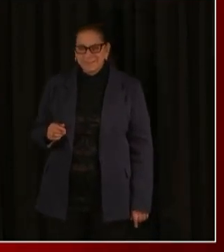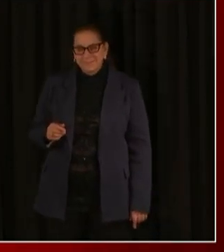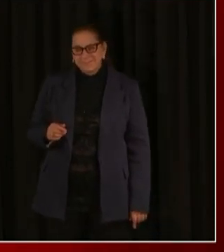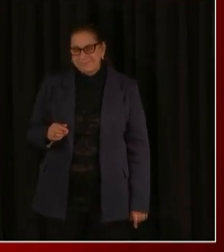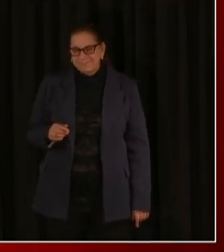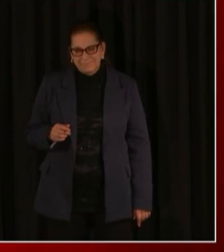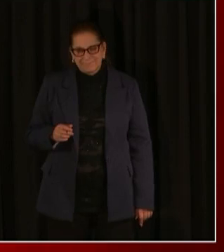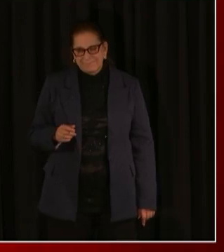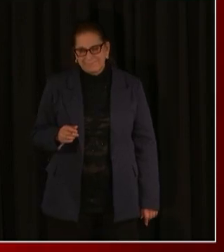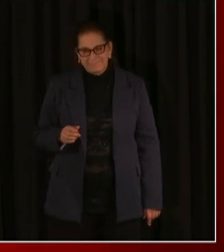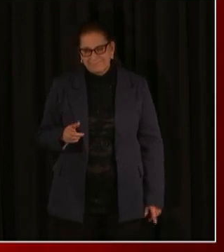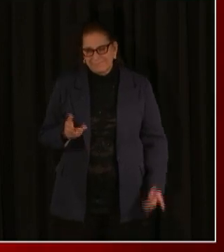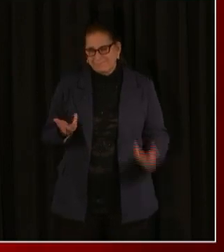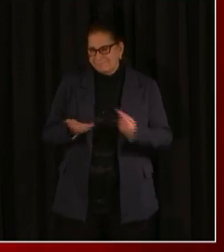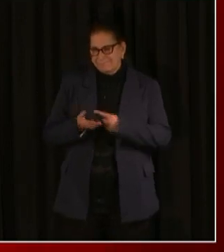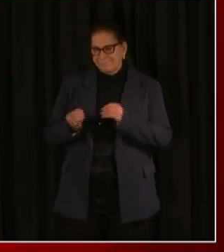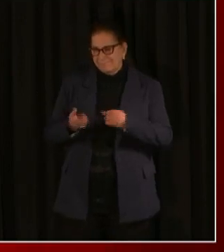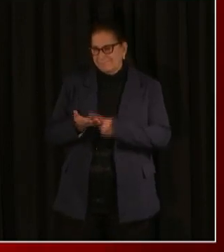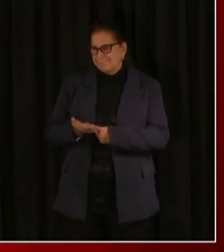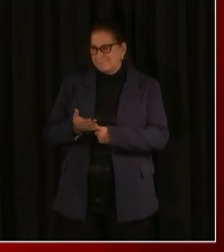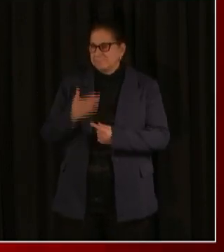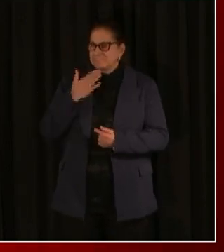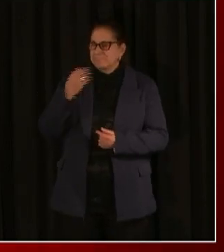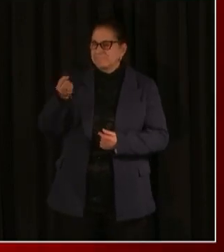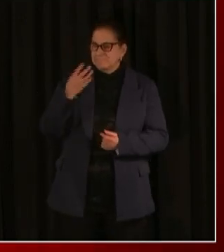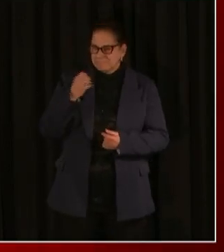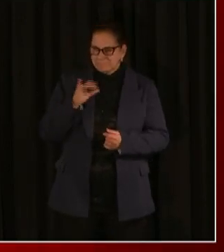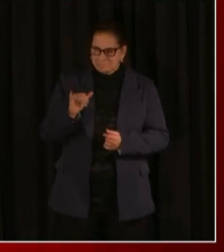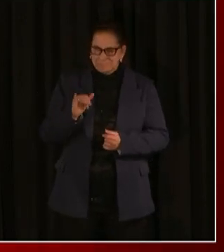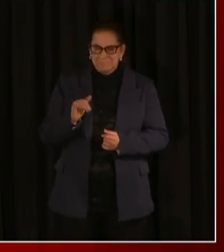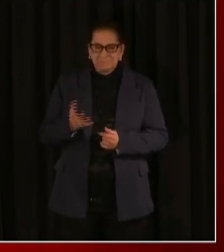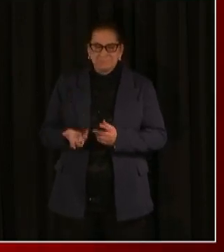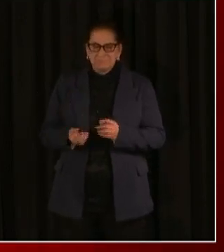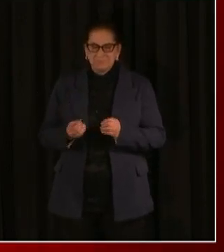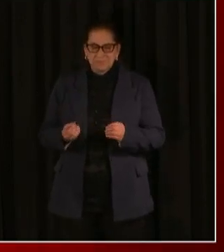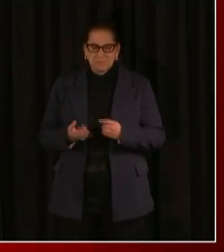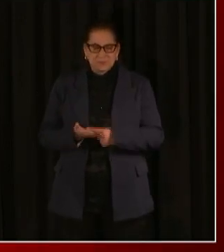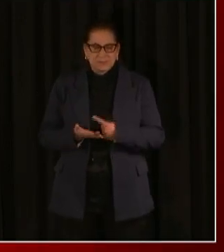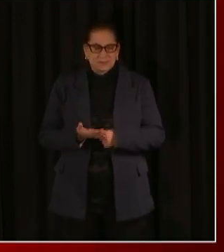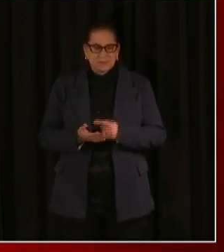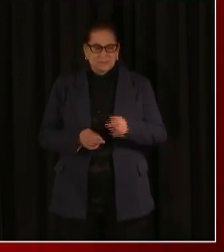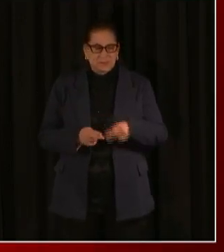We haven't discussed that yet, but thank you for that feedback. We can certainly take it back to the team